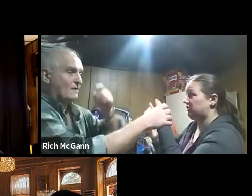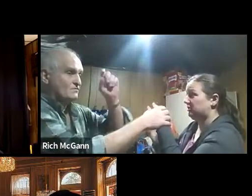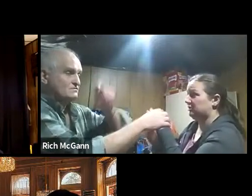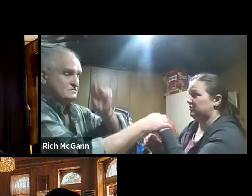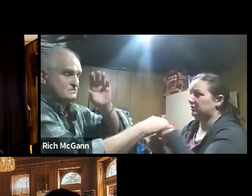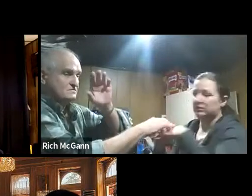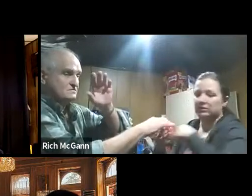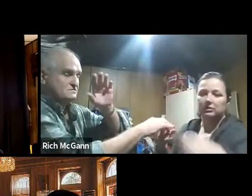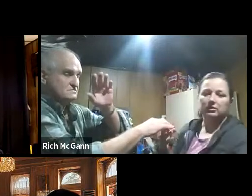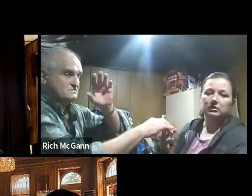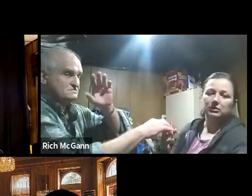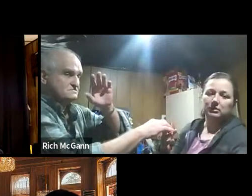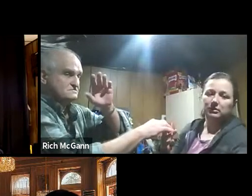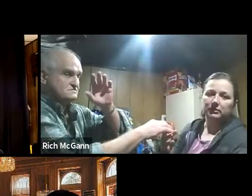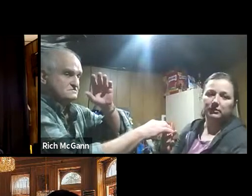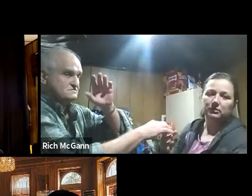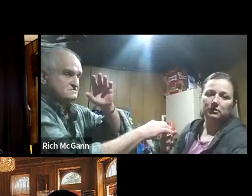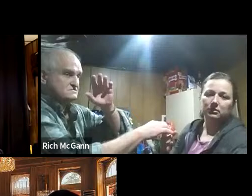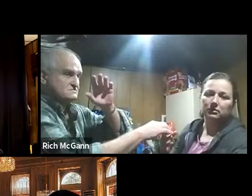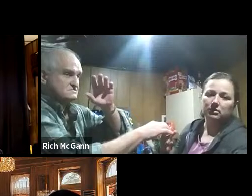share?